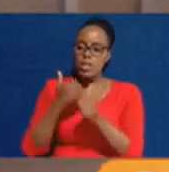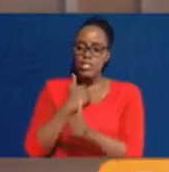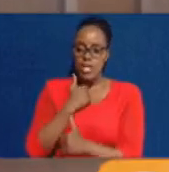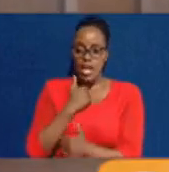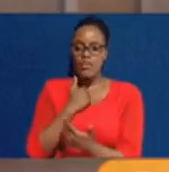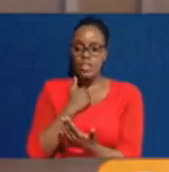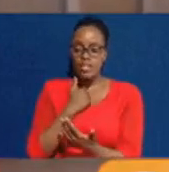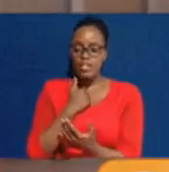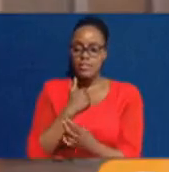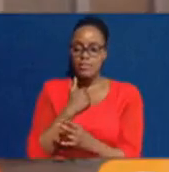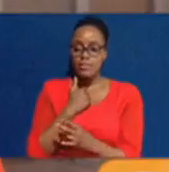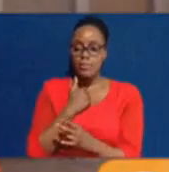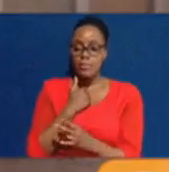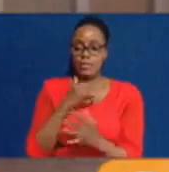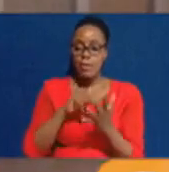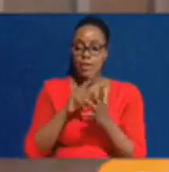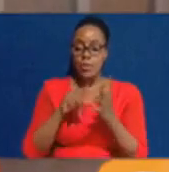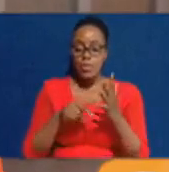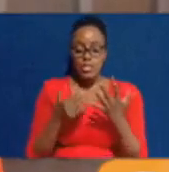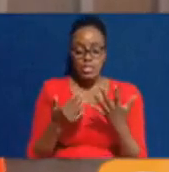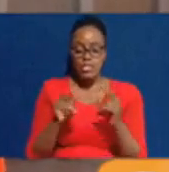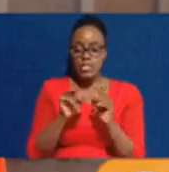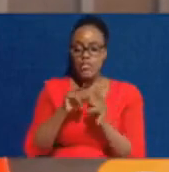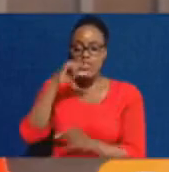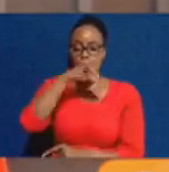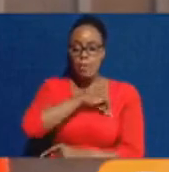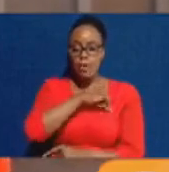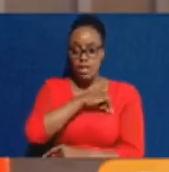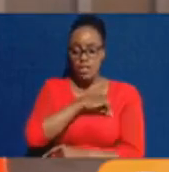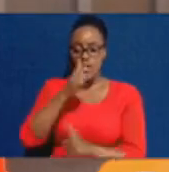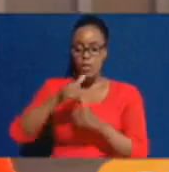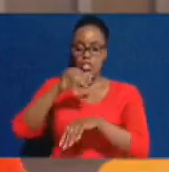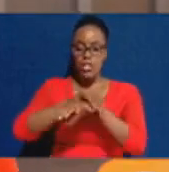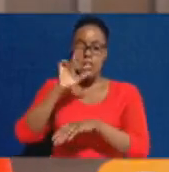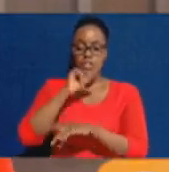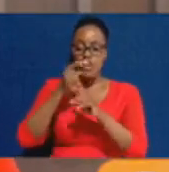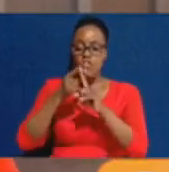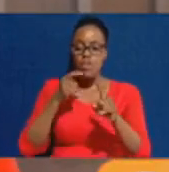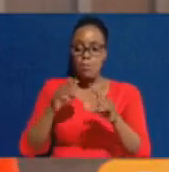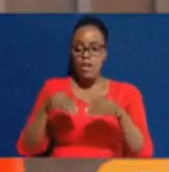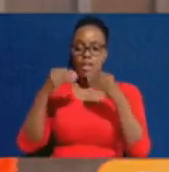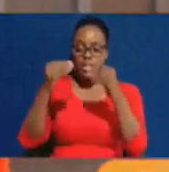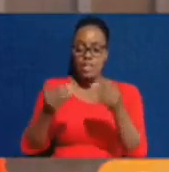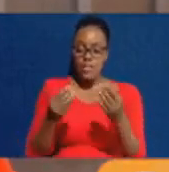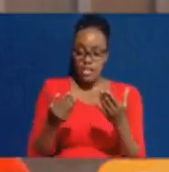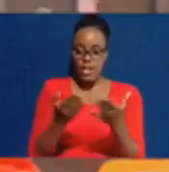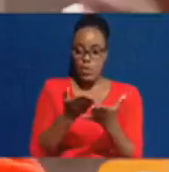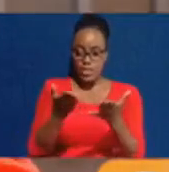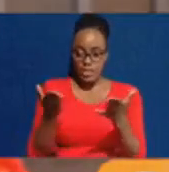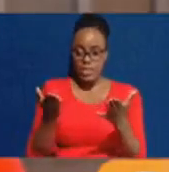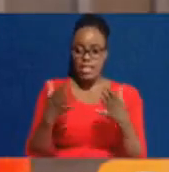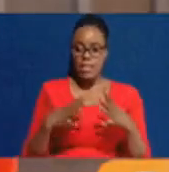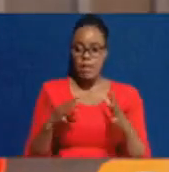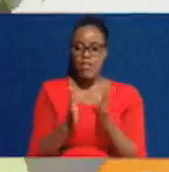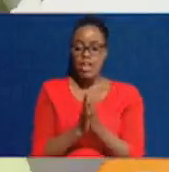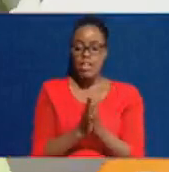inaendelea kujengwa. Kwa hivyo hii ni baadhi ya faida ambazo tumezipata kutokana na kupeana mibuyu hii hadi kule kwa